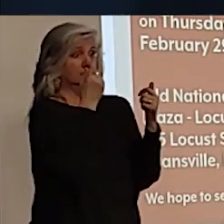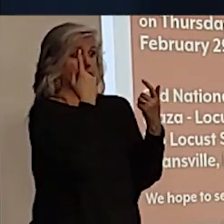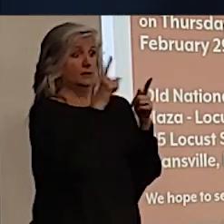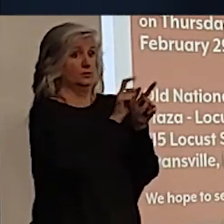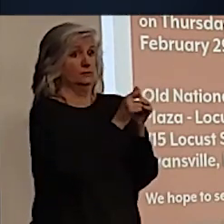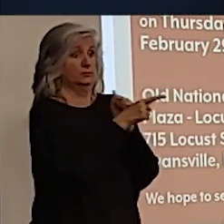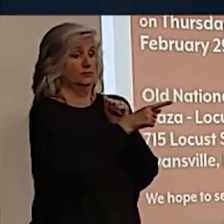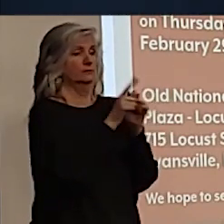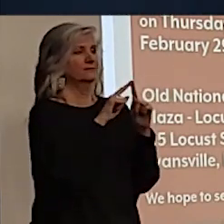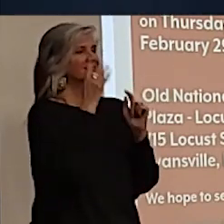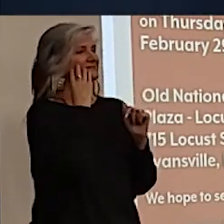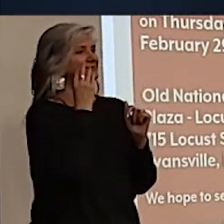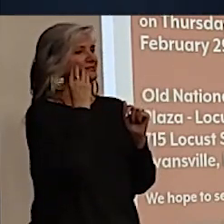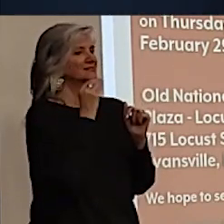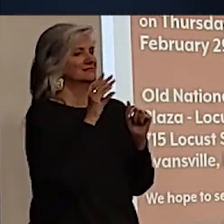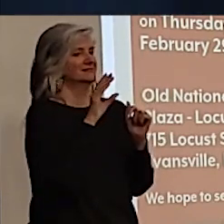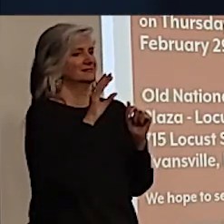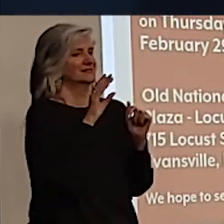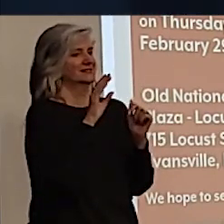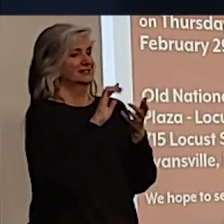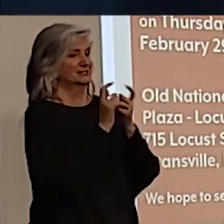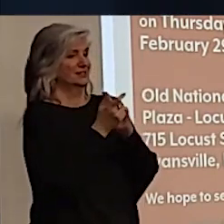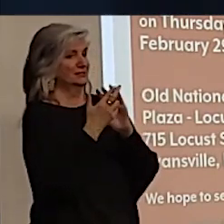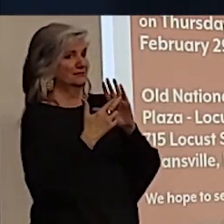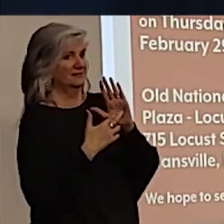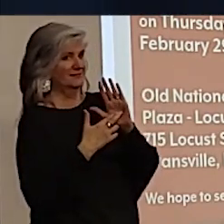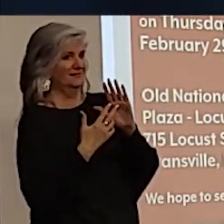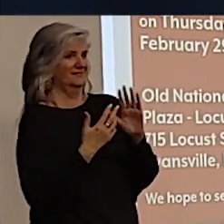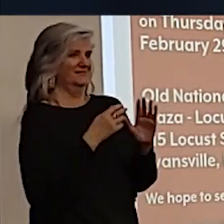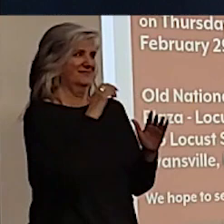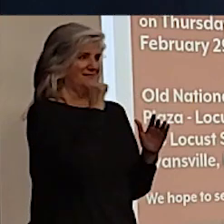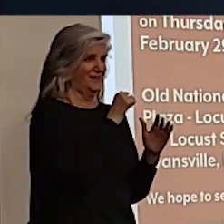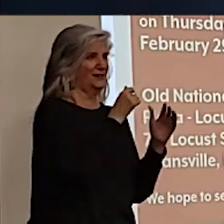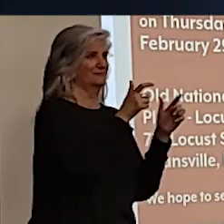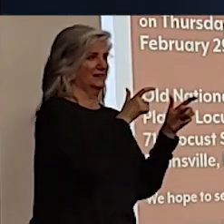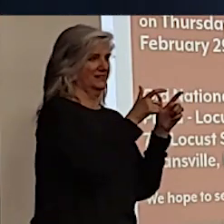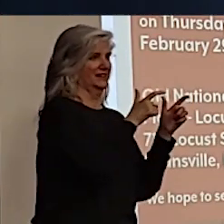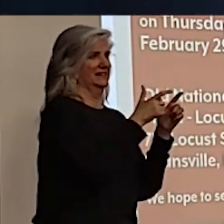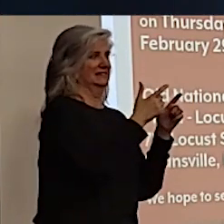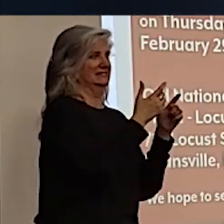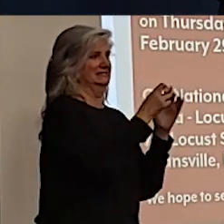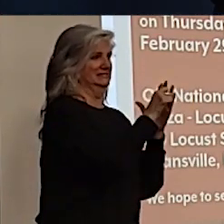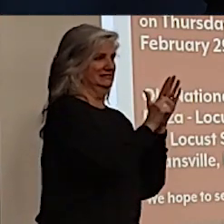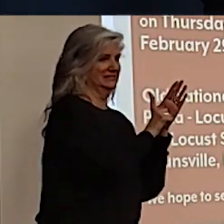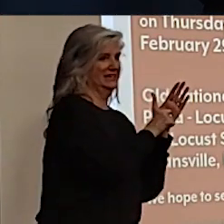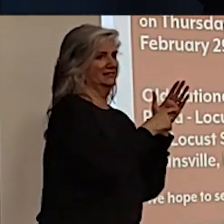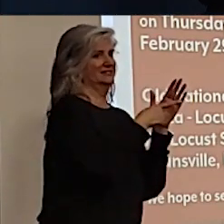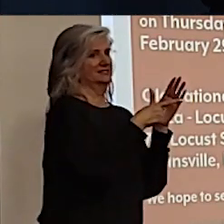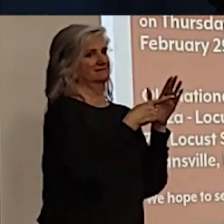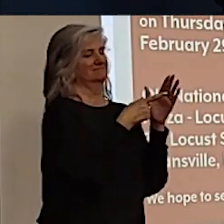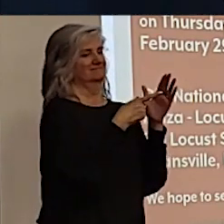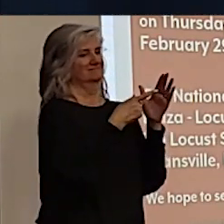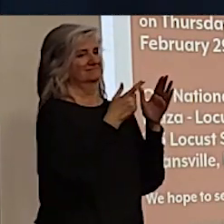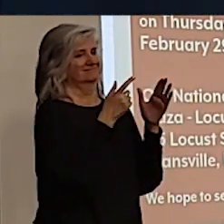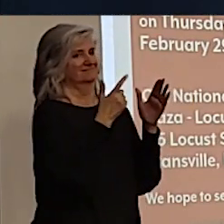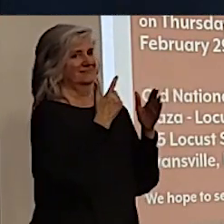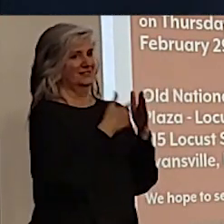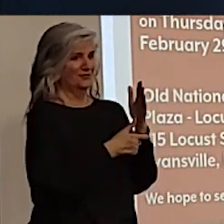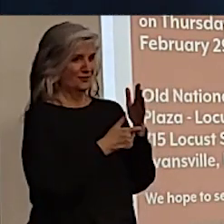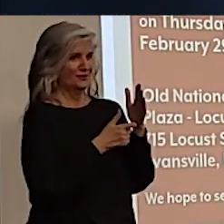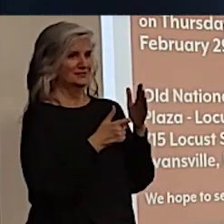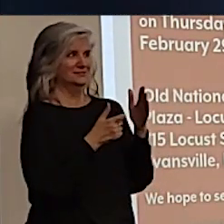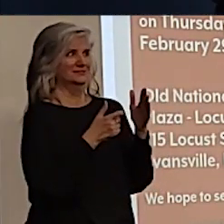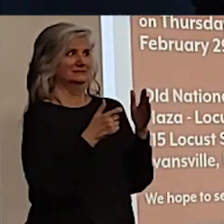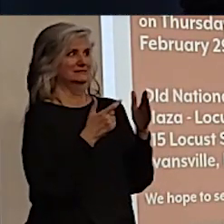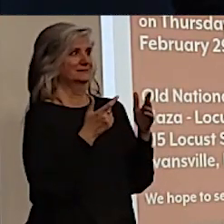the experience with deregulated states versus non-deregulated states and ultimate cost to customers, basically showing actually low-income